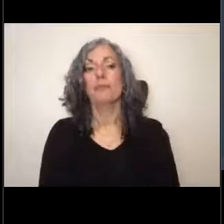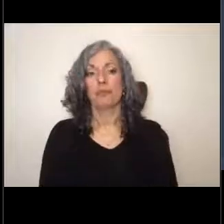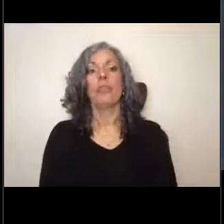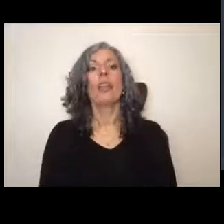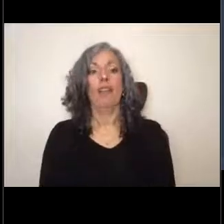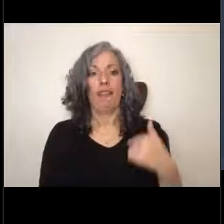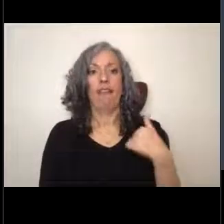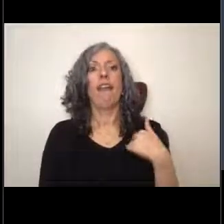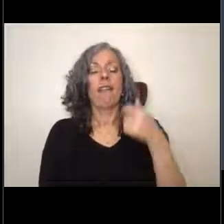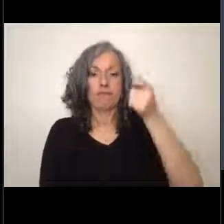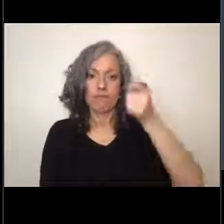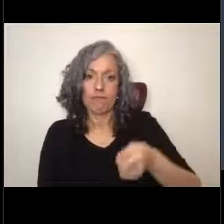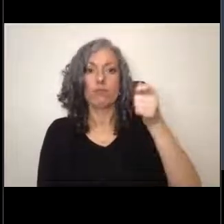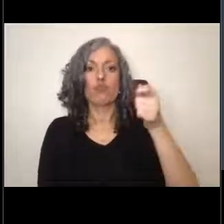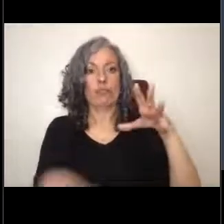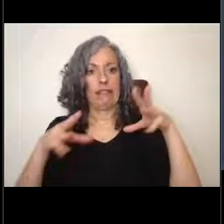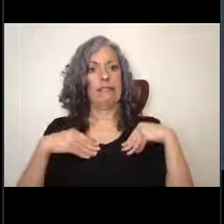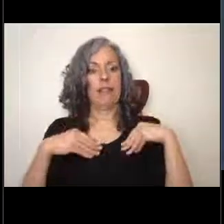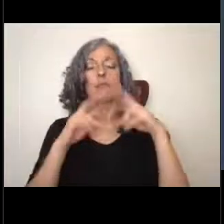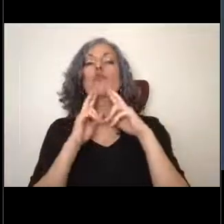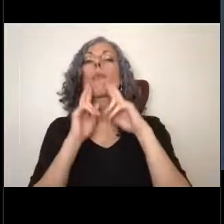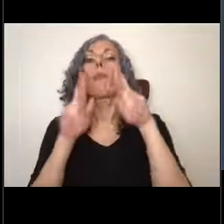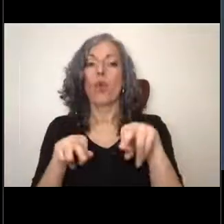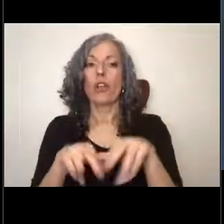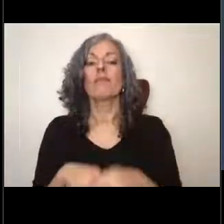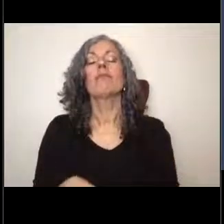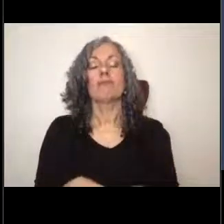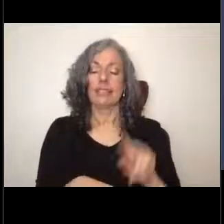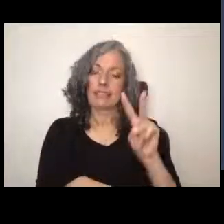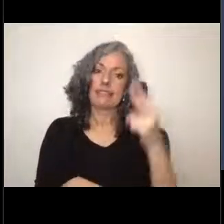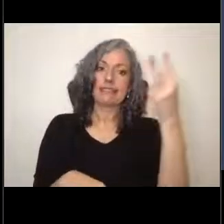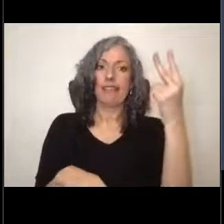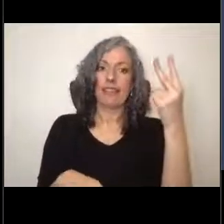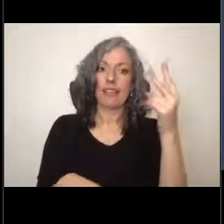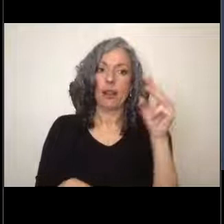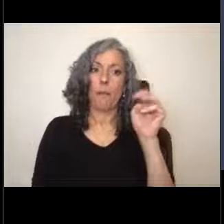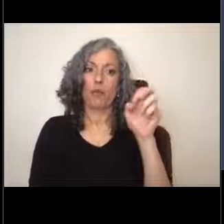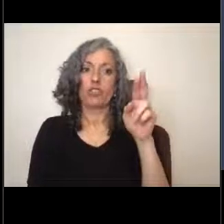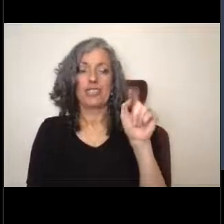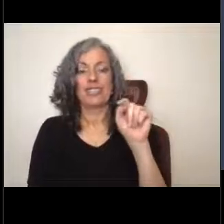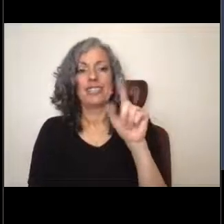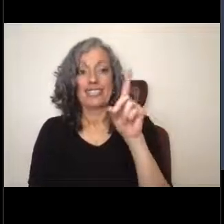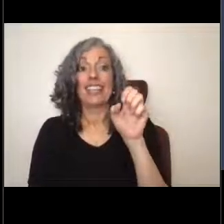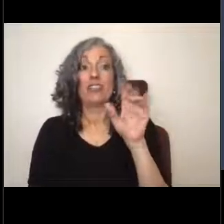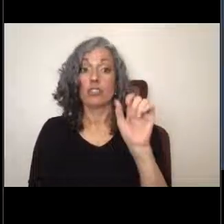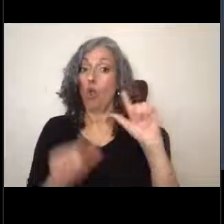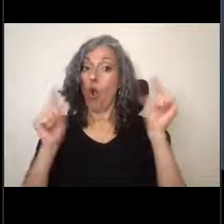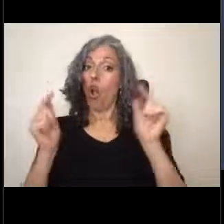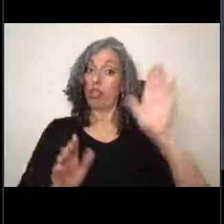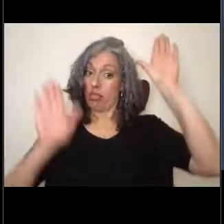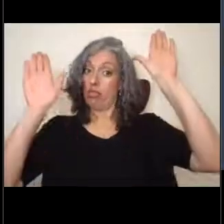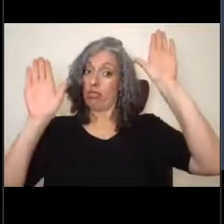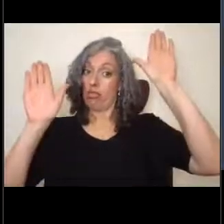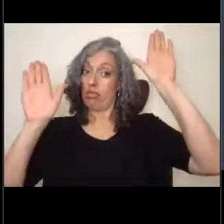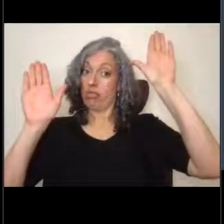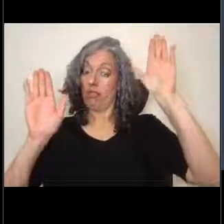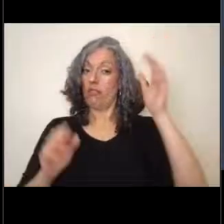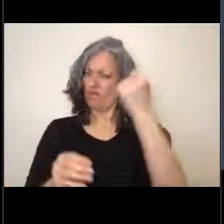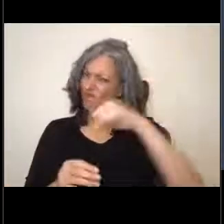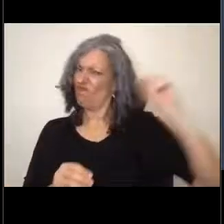to accept the report. So moved. Second, Martinez. Davis Martinez, all those in favor? Aye.